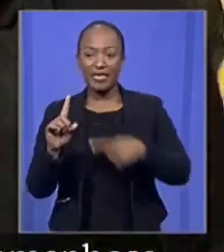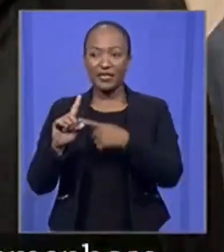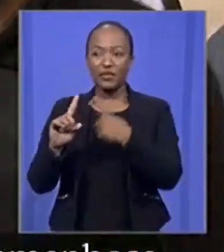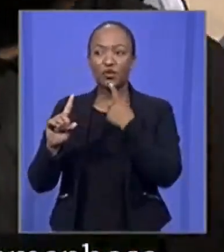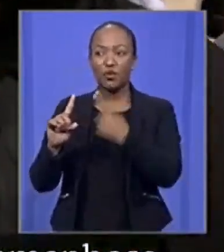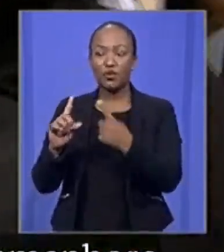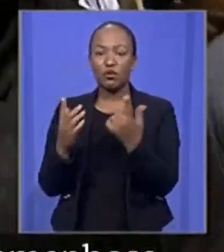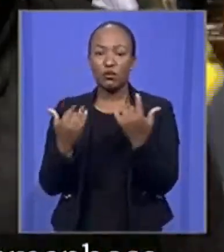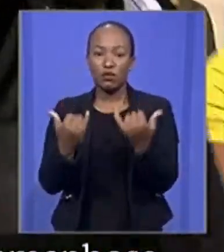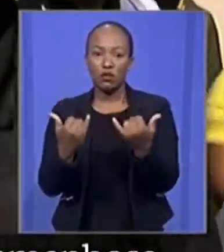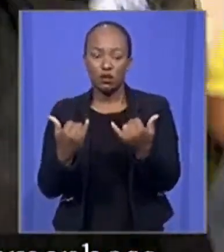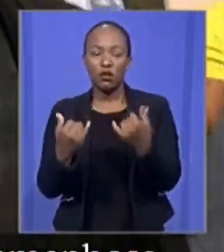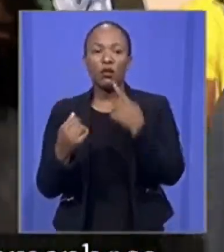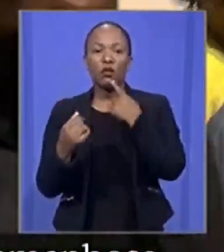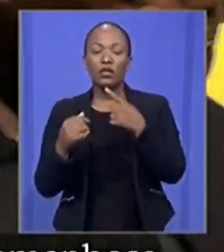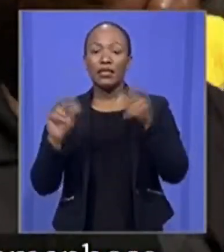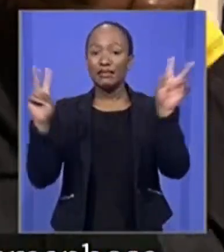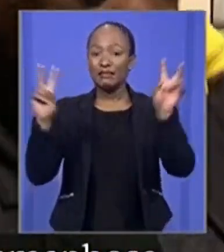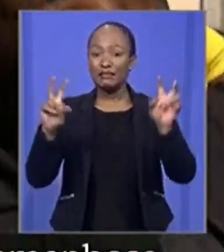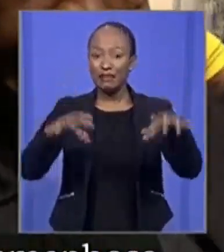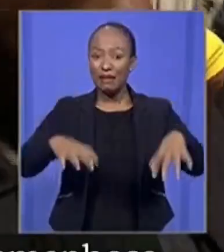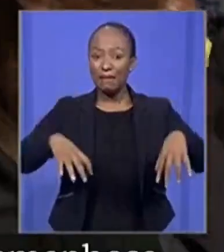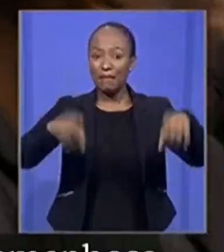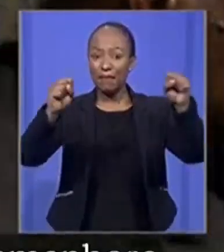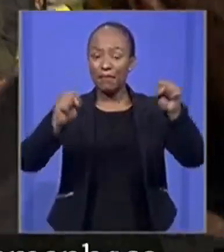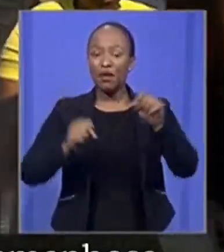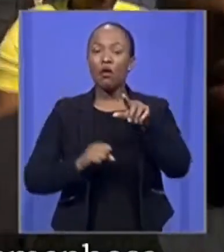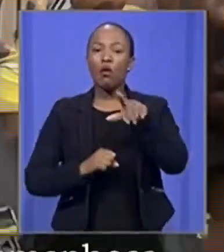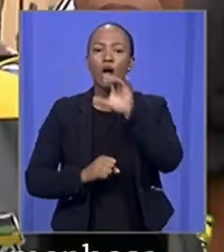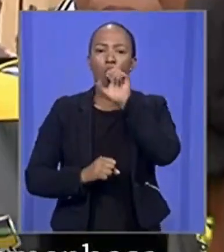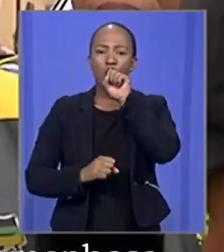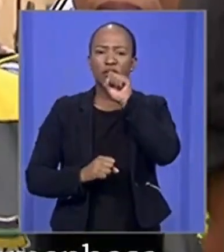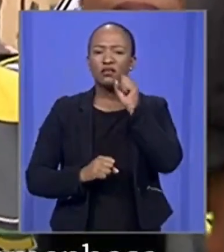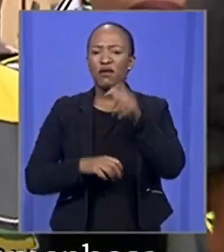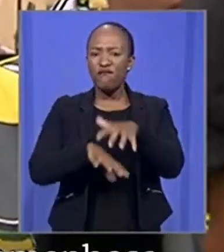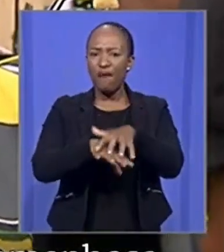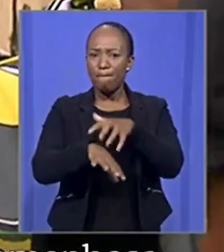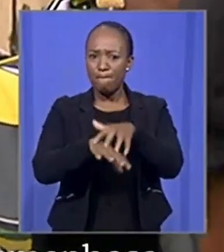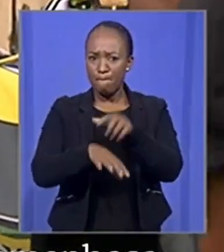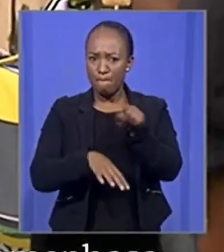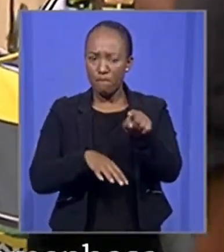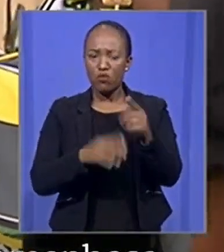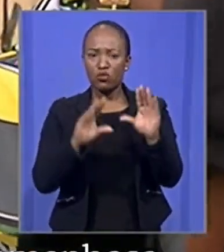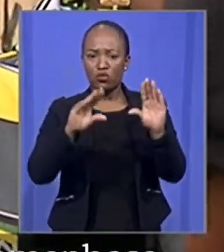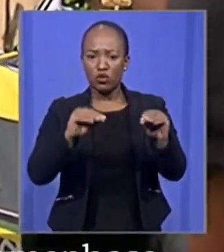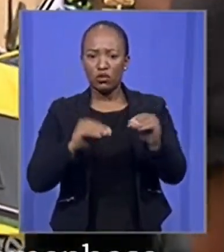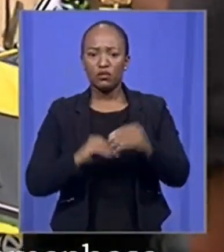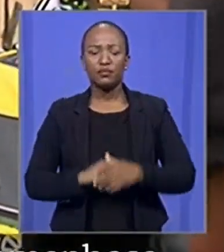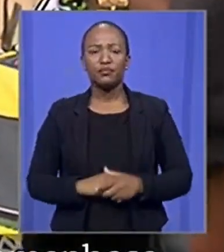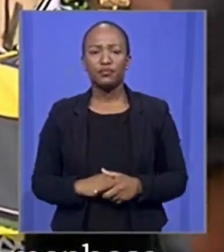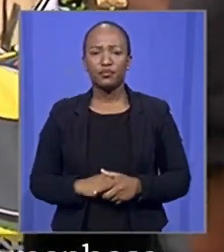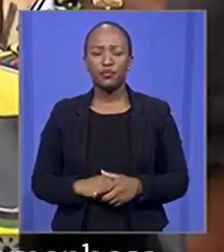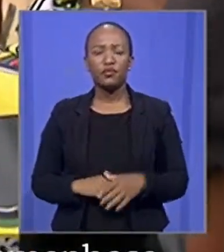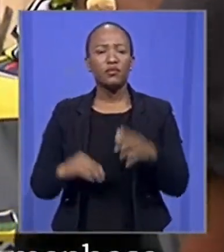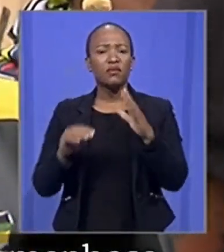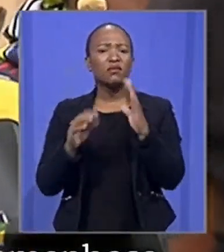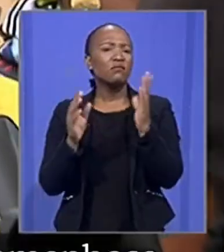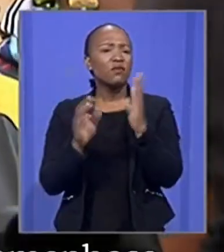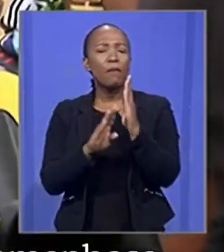tla rarolla pharela ya motlakase ka maneka Orange Farm. We are rallying the private sector and we are